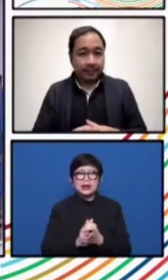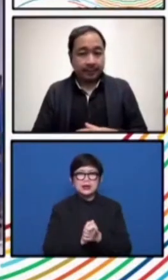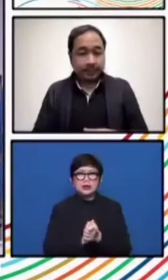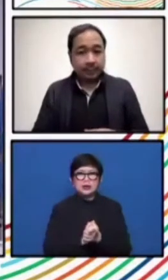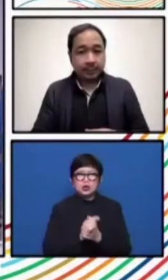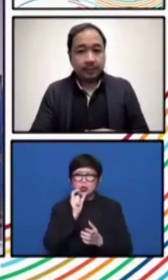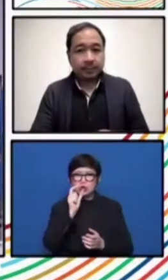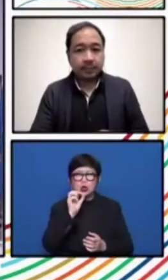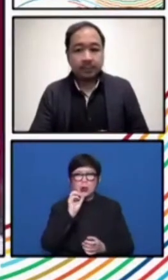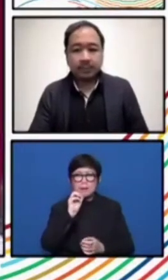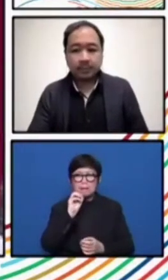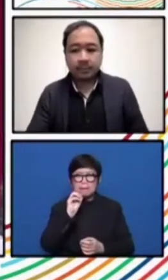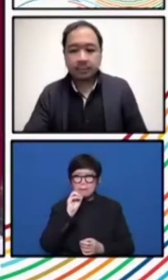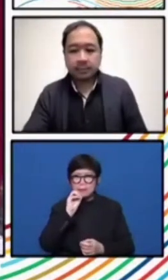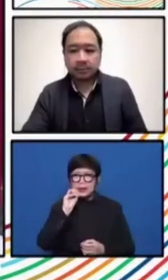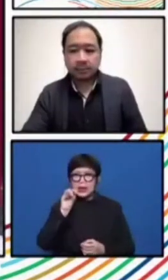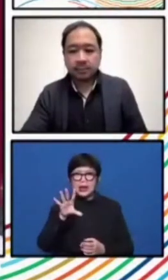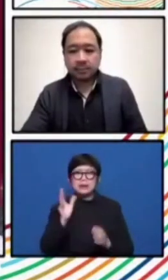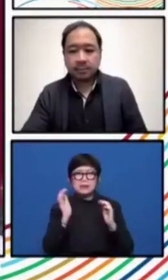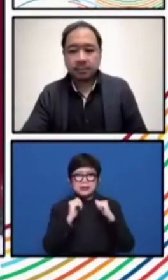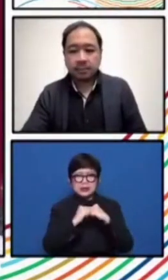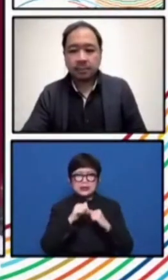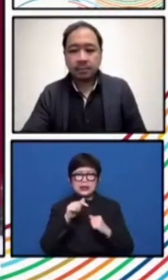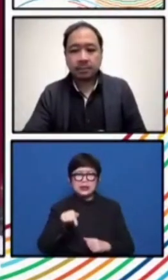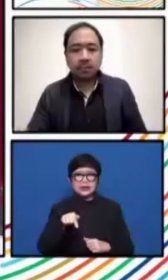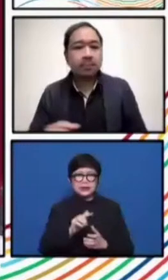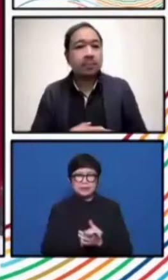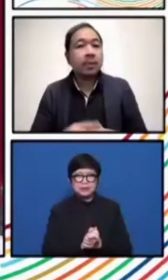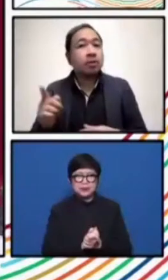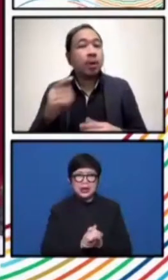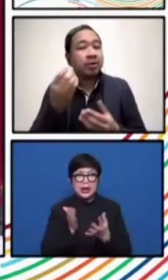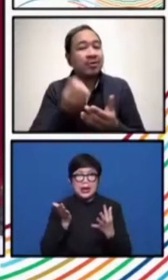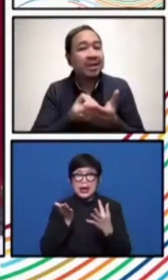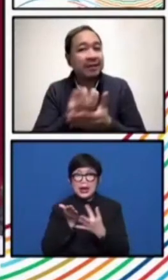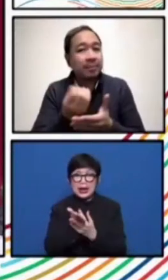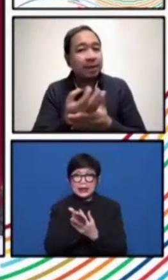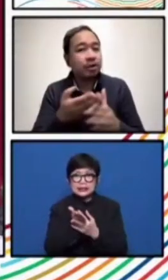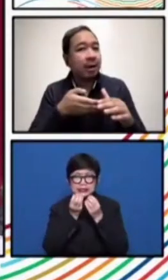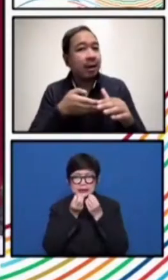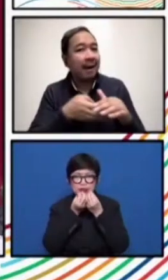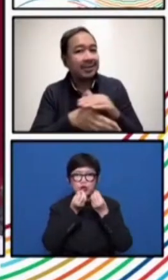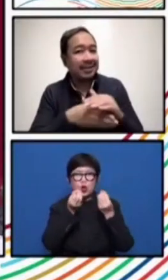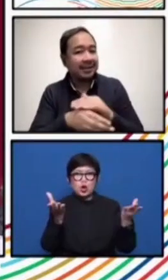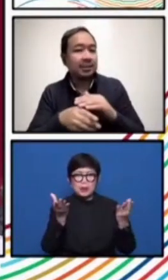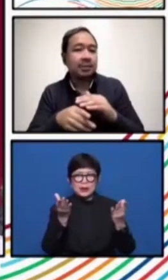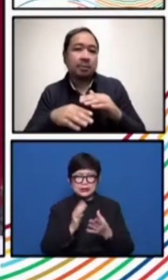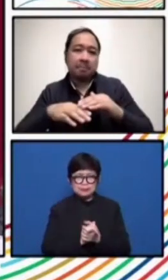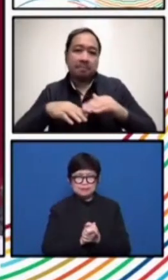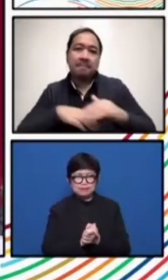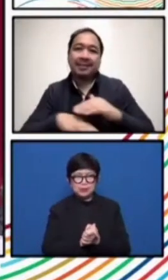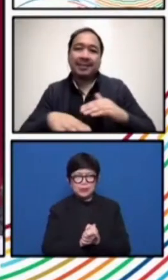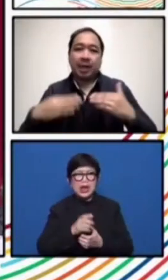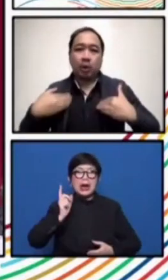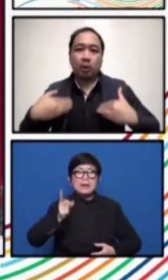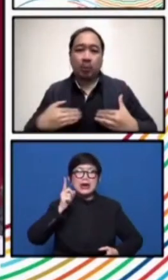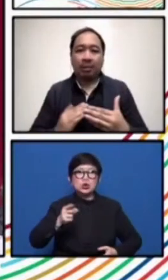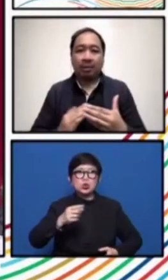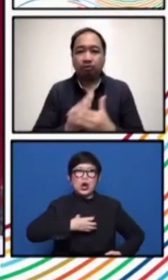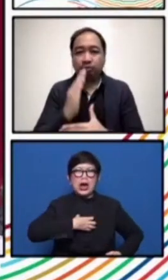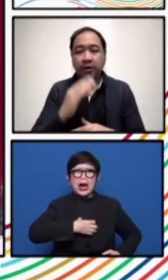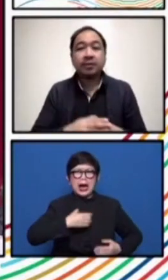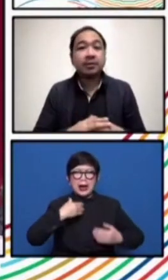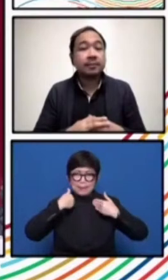forget access to information is a basic human rights and persons with